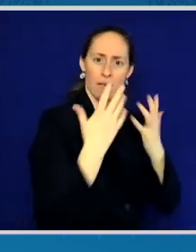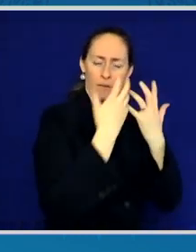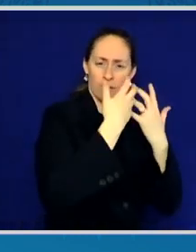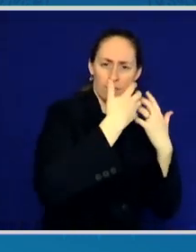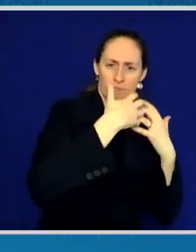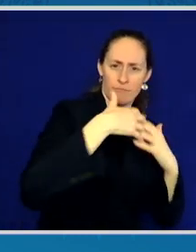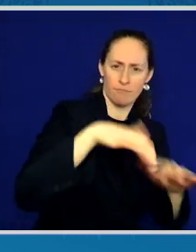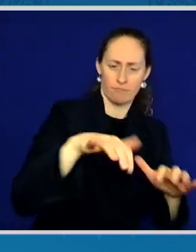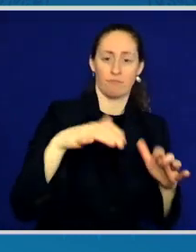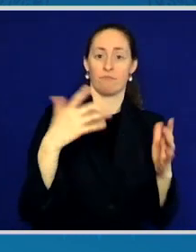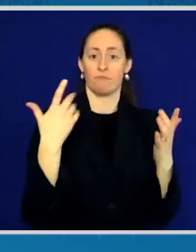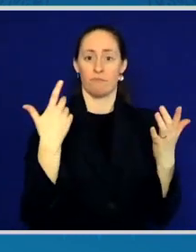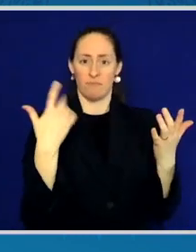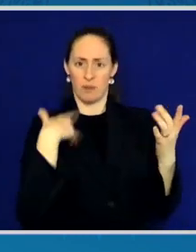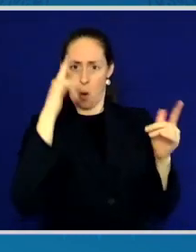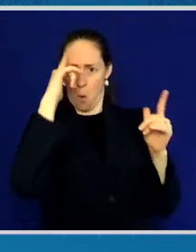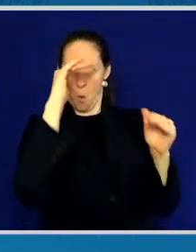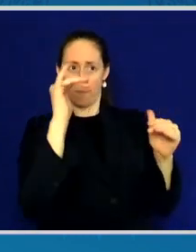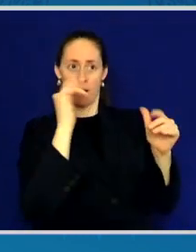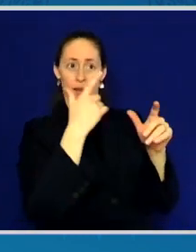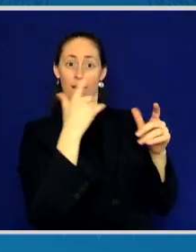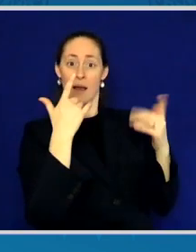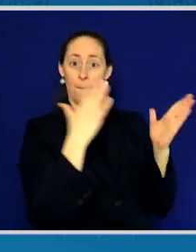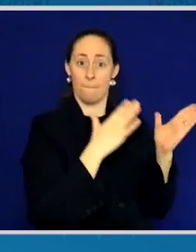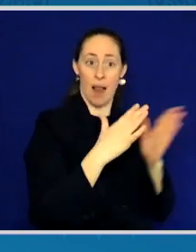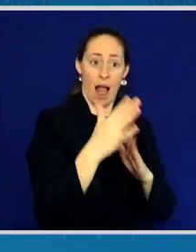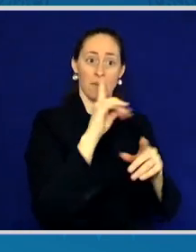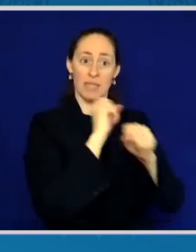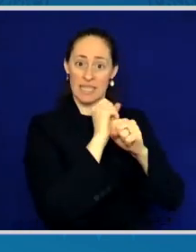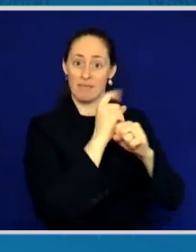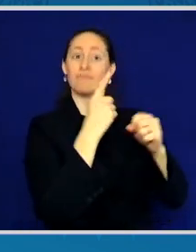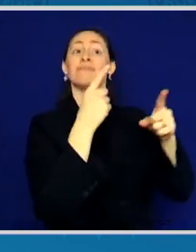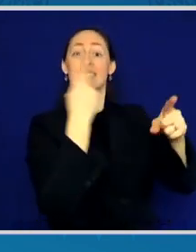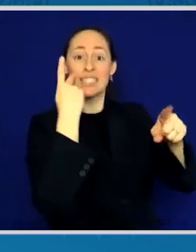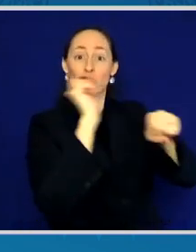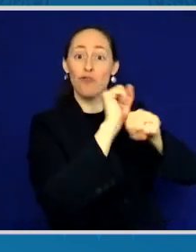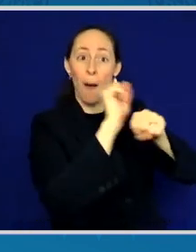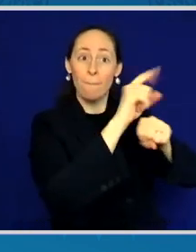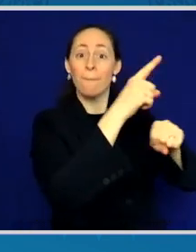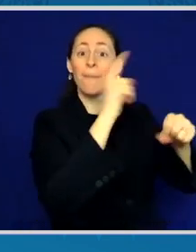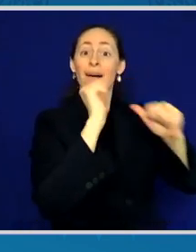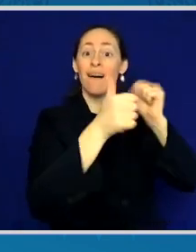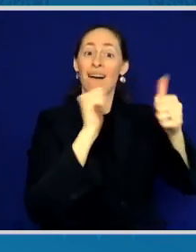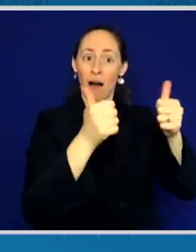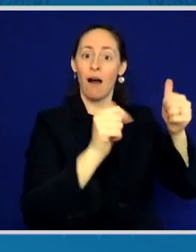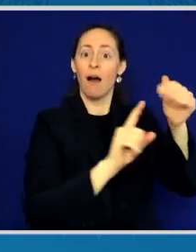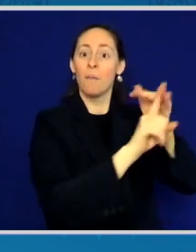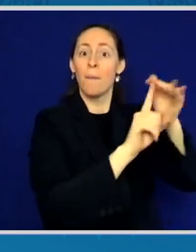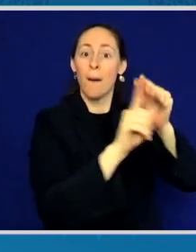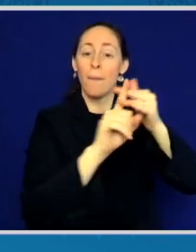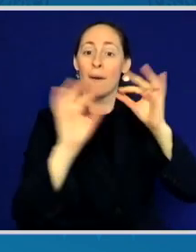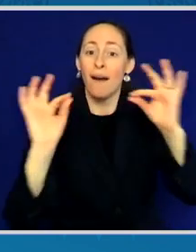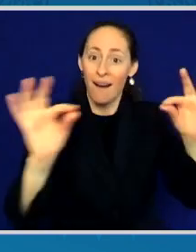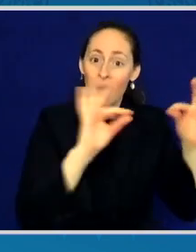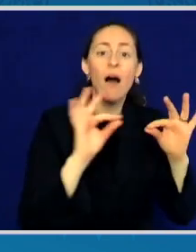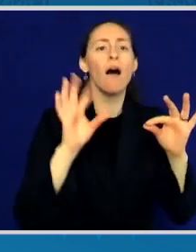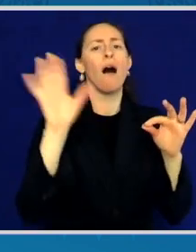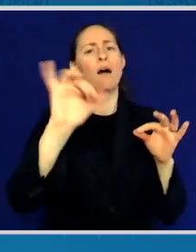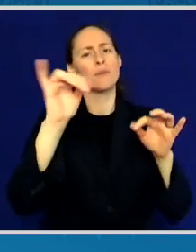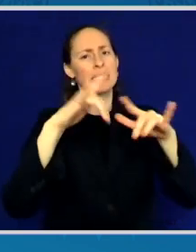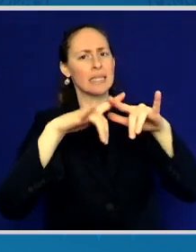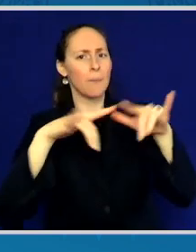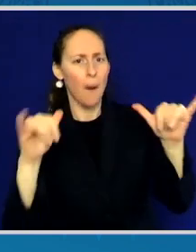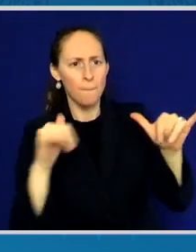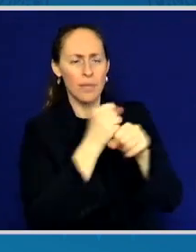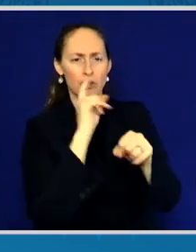make certain that the jobs that would become accessible included both big corporate outline jobs as well as those business